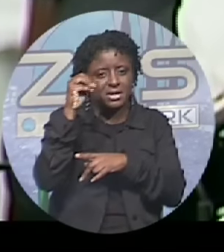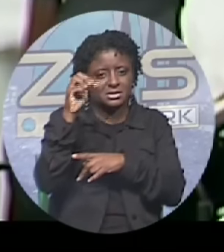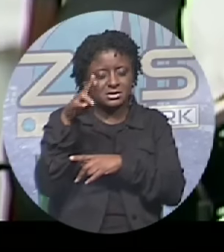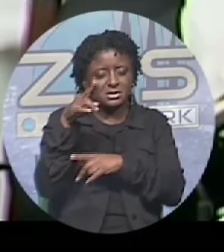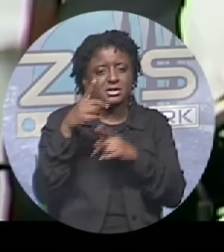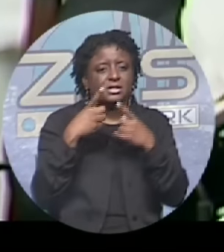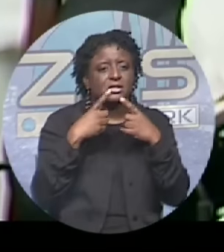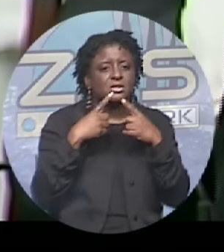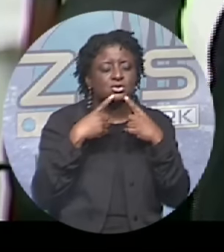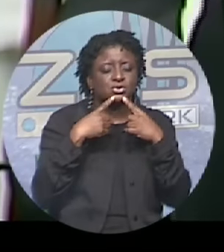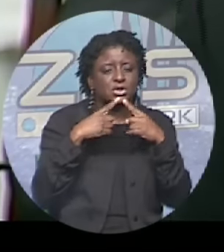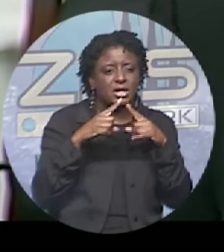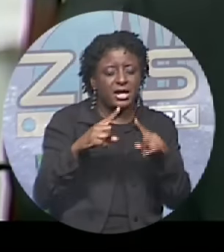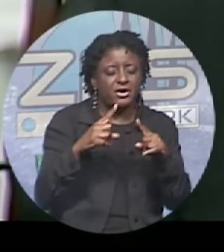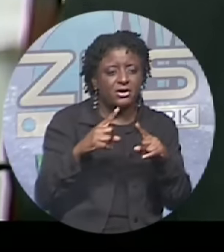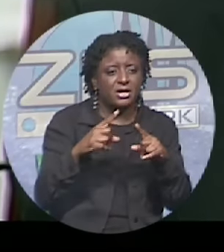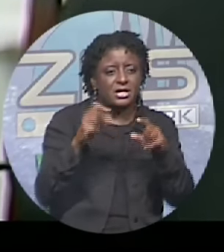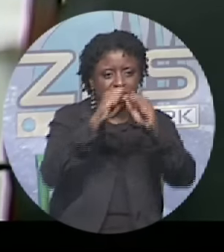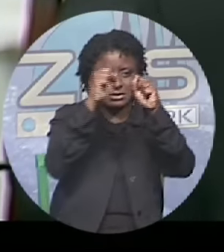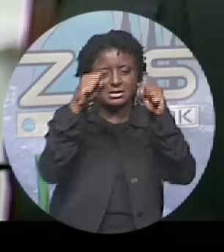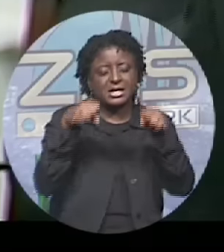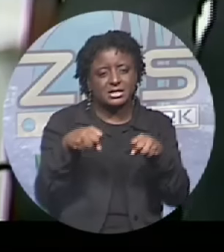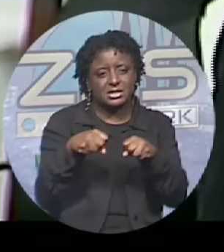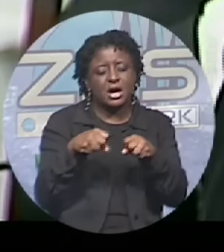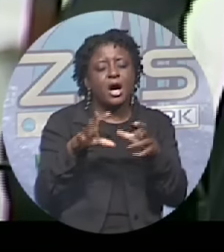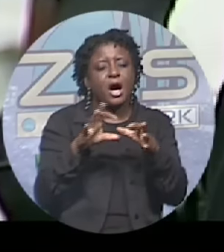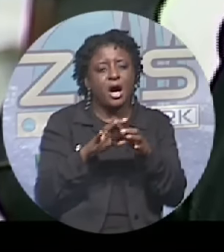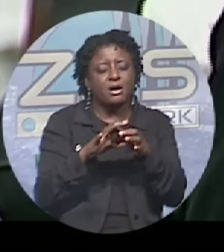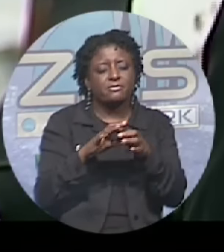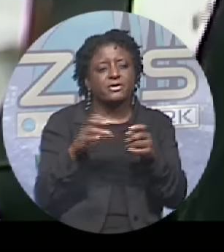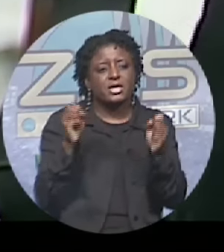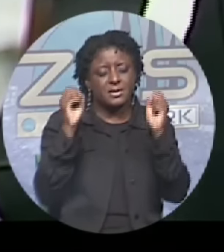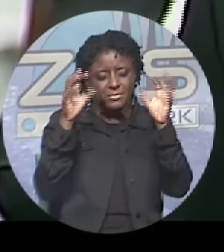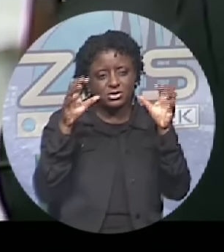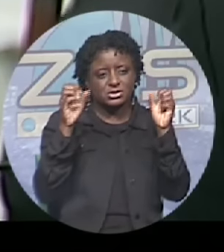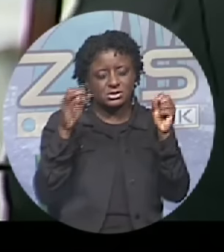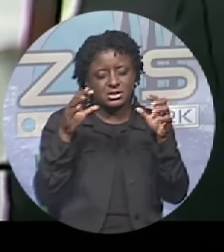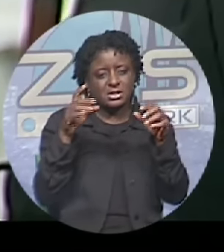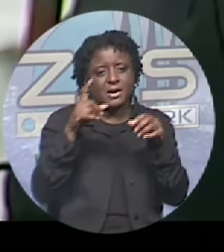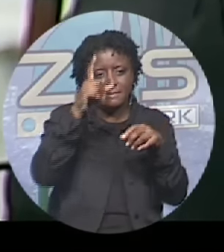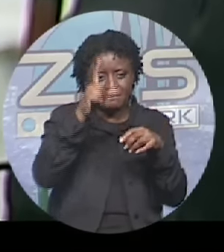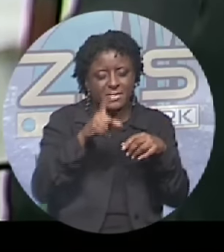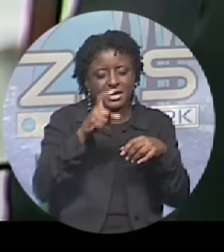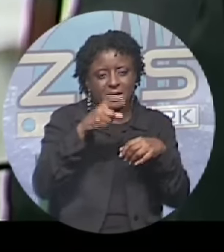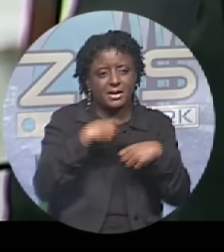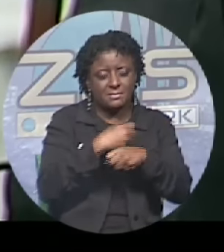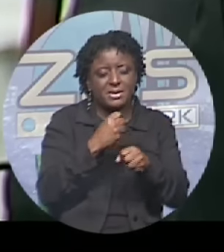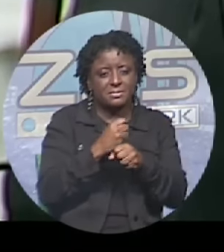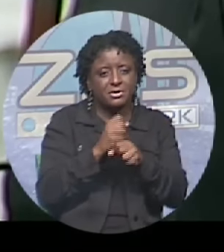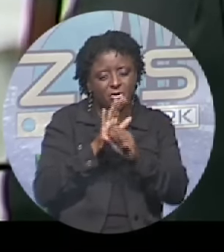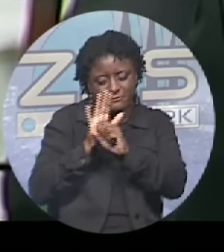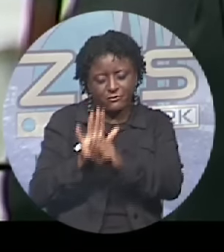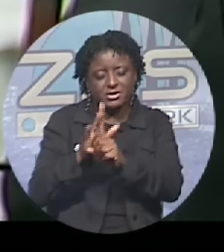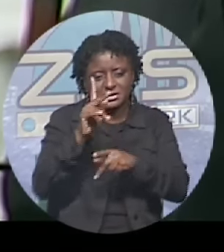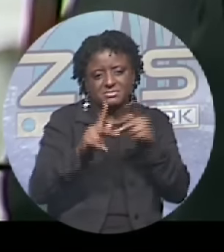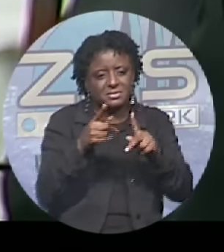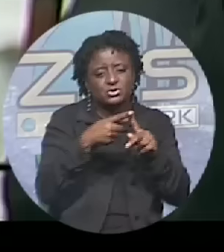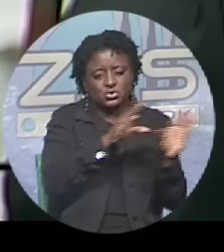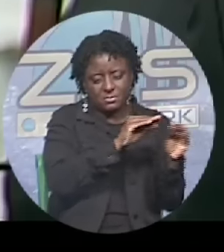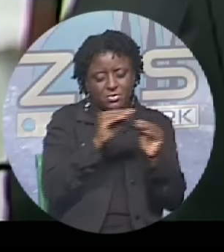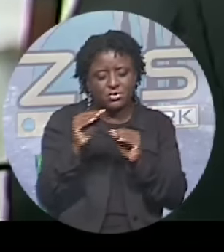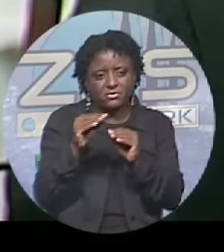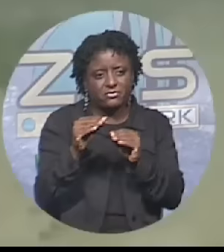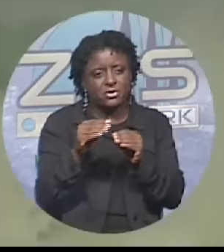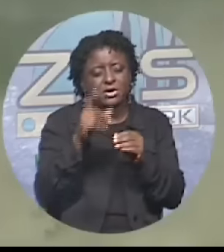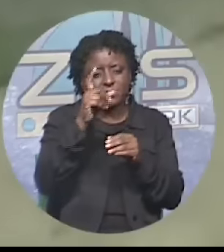then the police will be able to force people to move. But I think, Mr. Speaker, the government will come to Parliament because we need much quicker